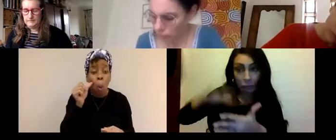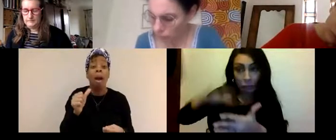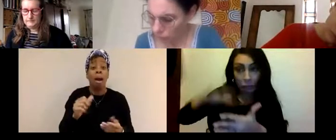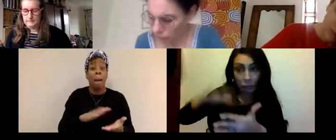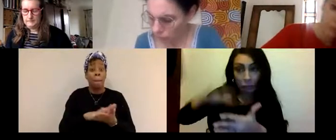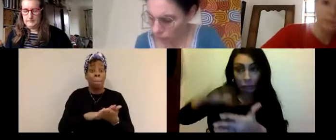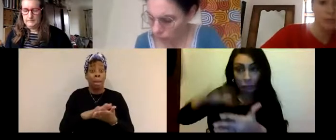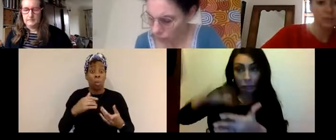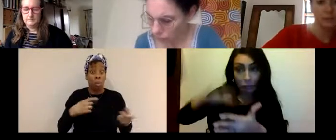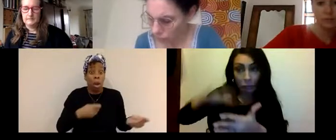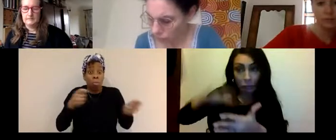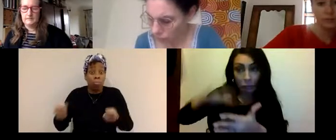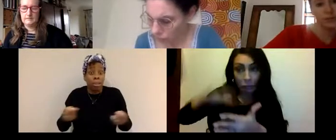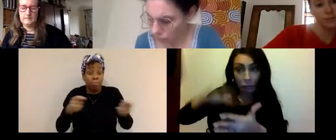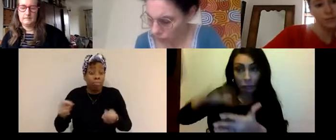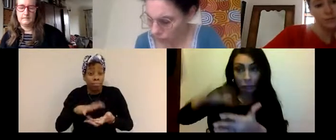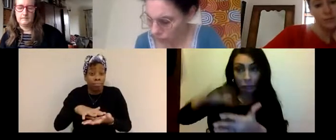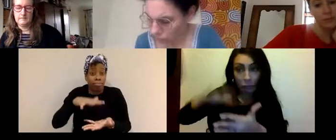to the curatorial team in advance.